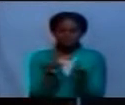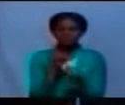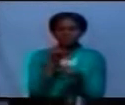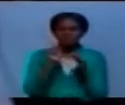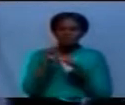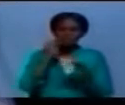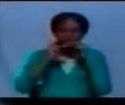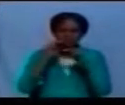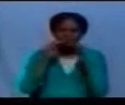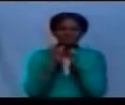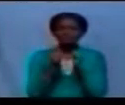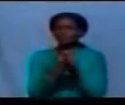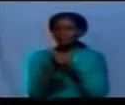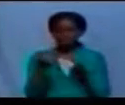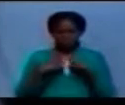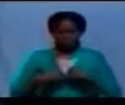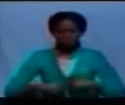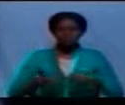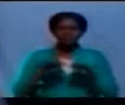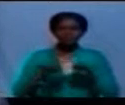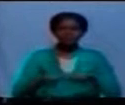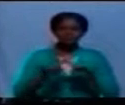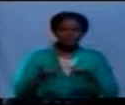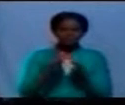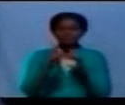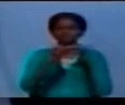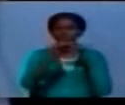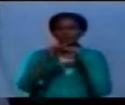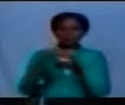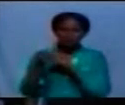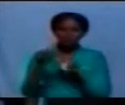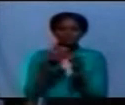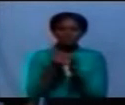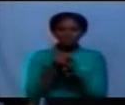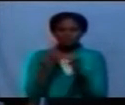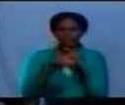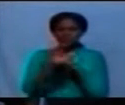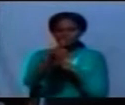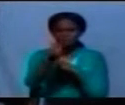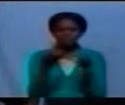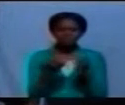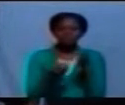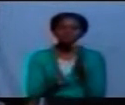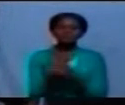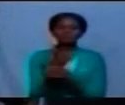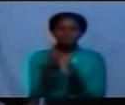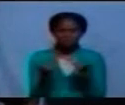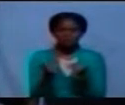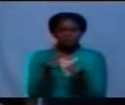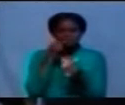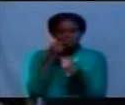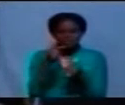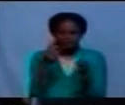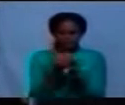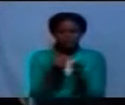negotiate those rates, depending on, obviously, the level of funds that you have at your disposal, which you want to grow. So to say that the